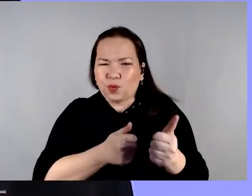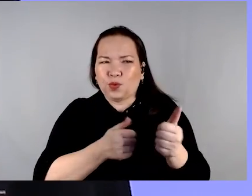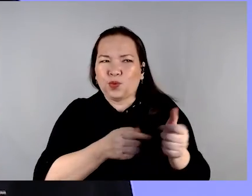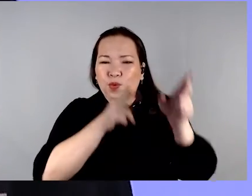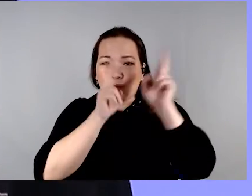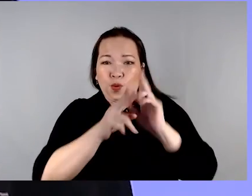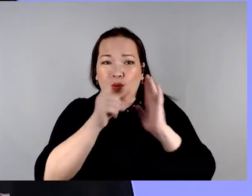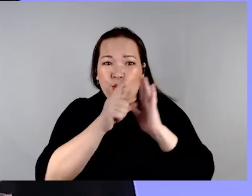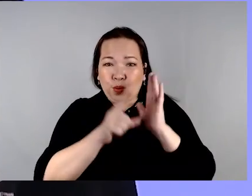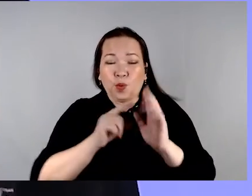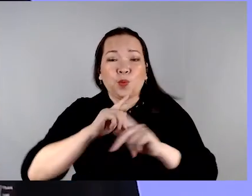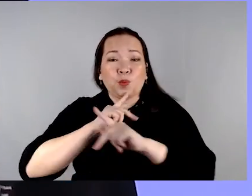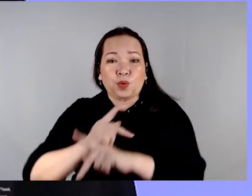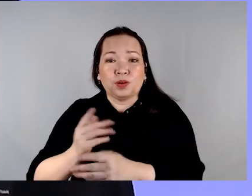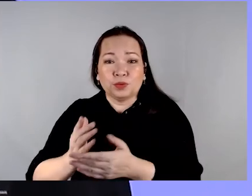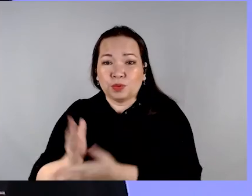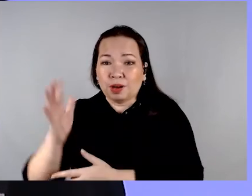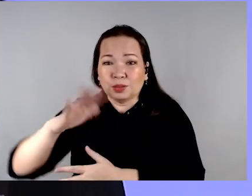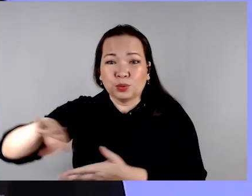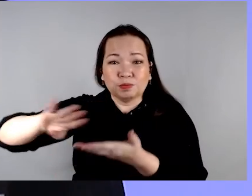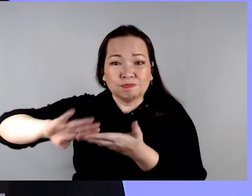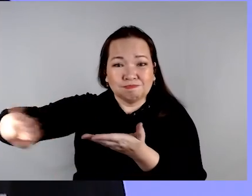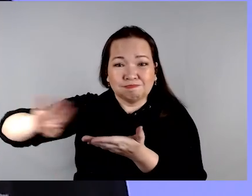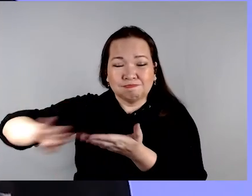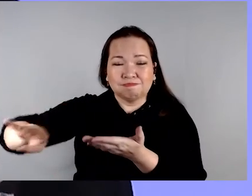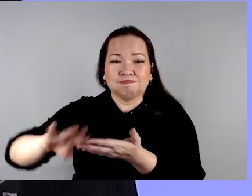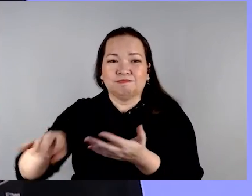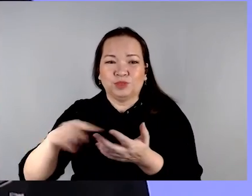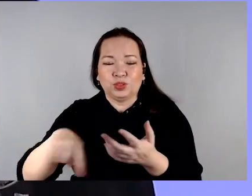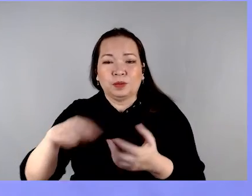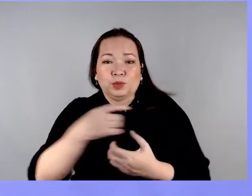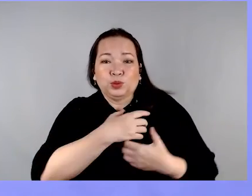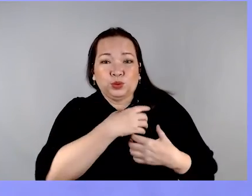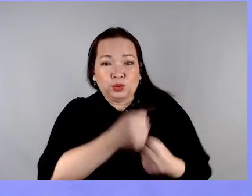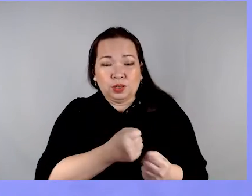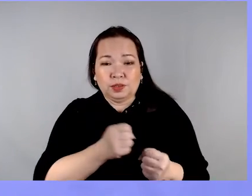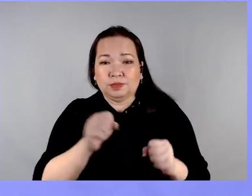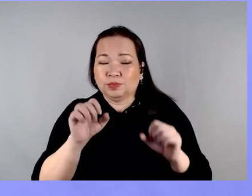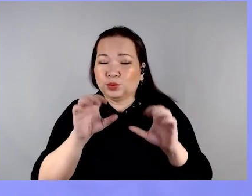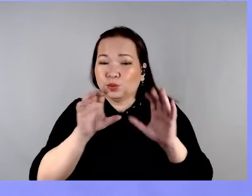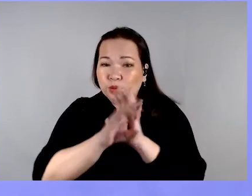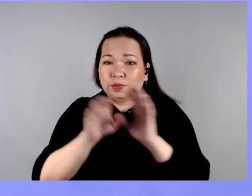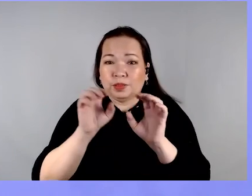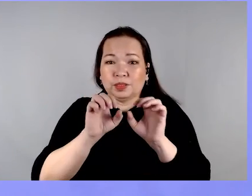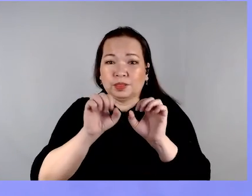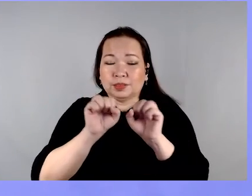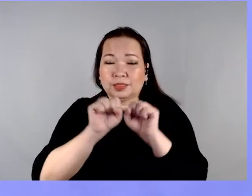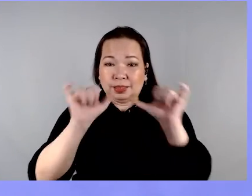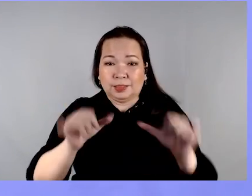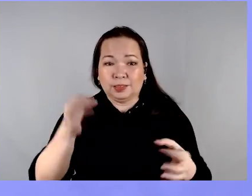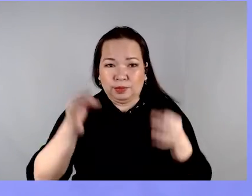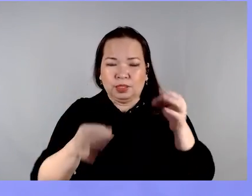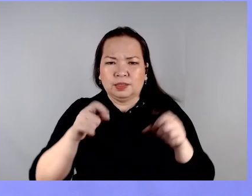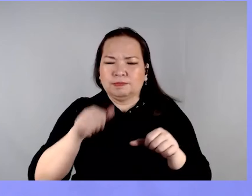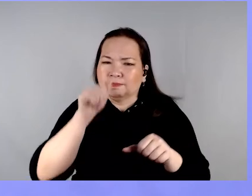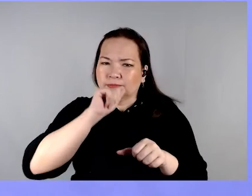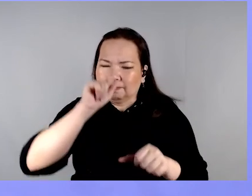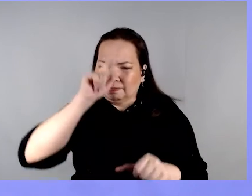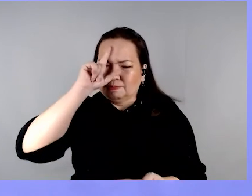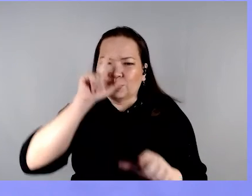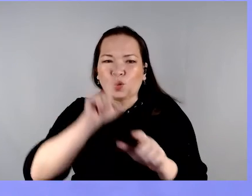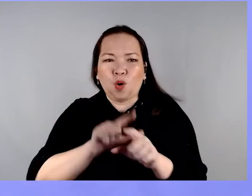to uphold the rule of law and to protect the rights of the marginalized. We have to trust in the criminal justice system and